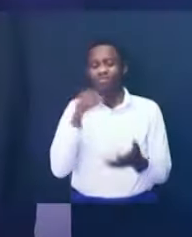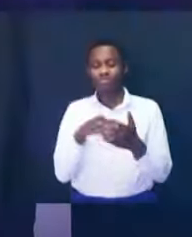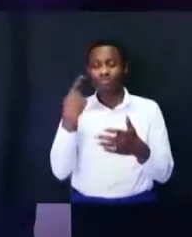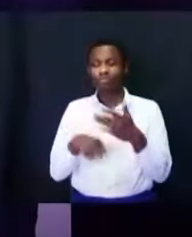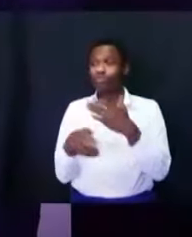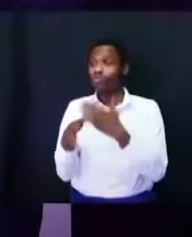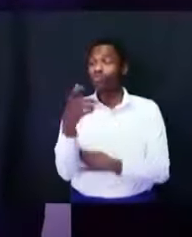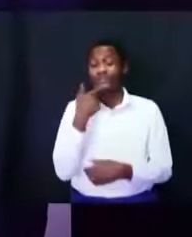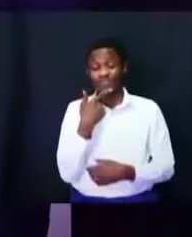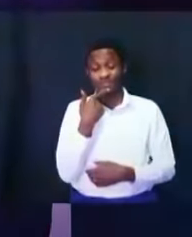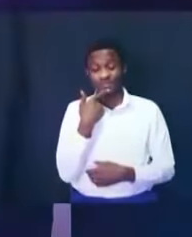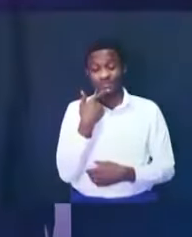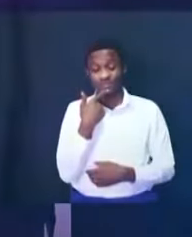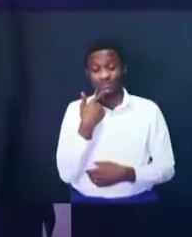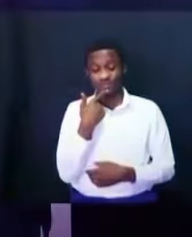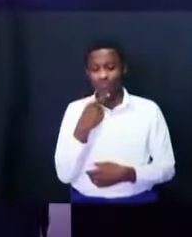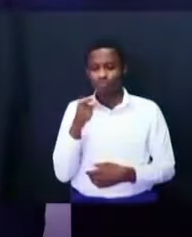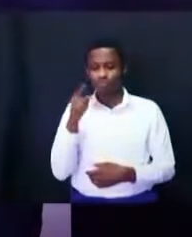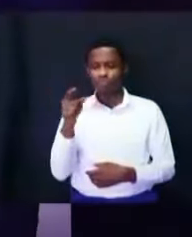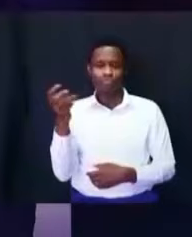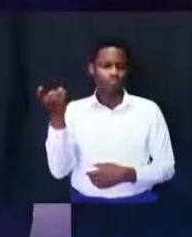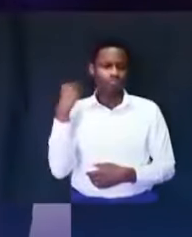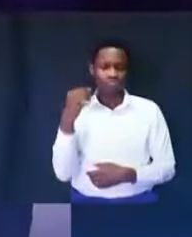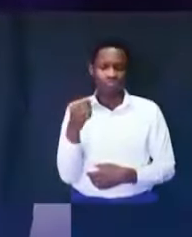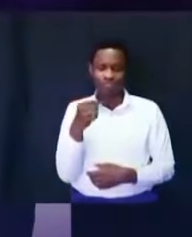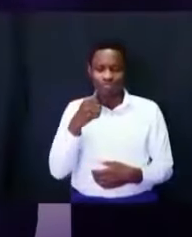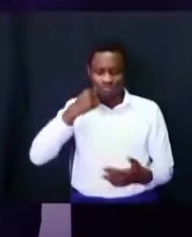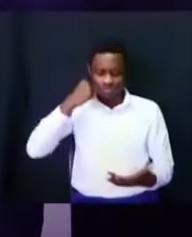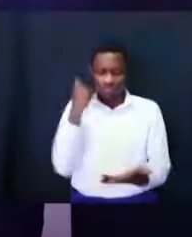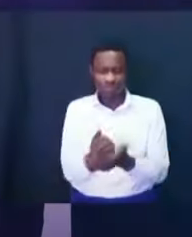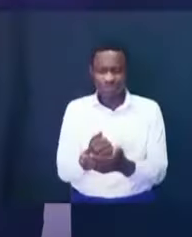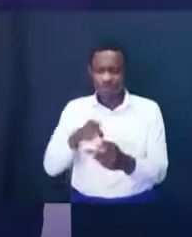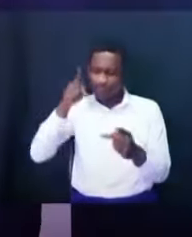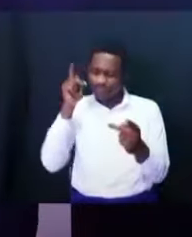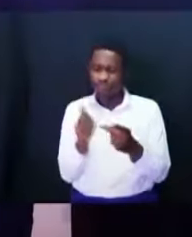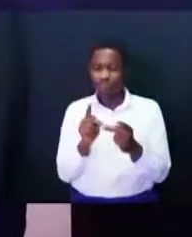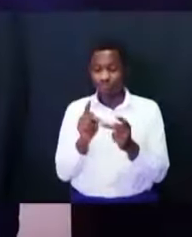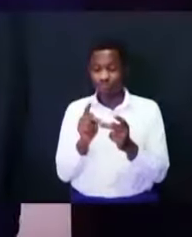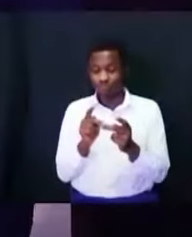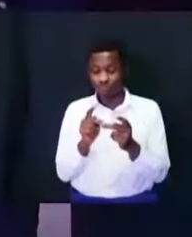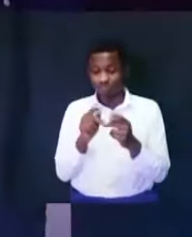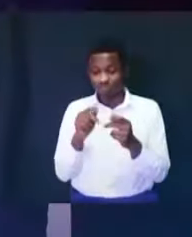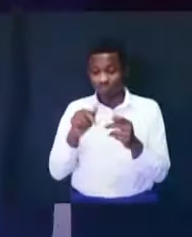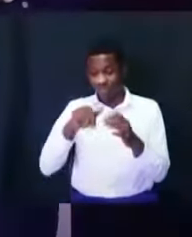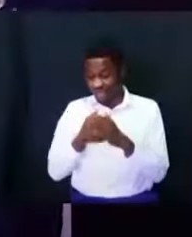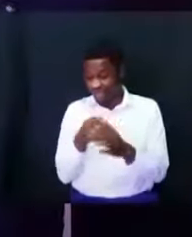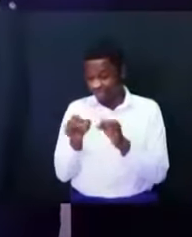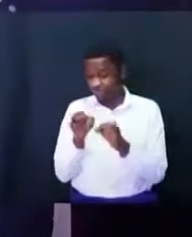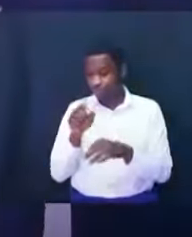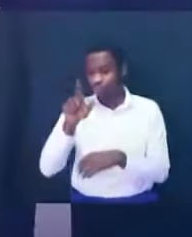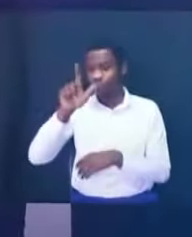say you were the Seal of perfection now this is the description of Lucifer